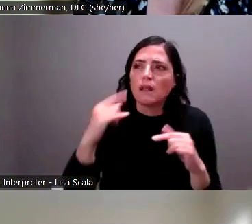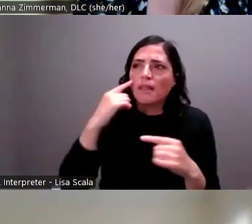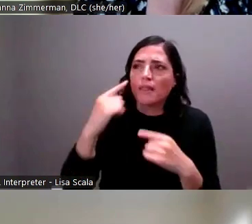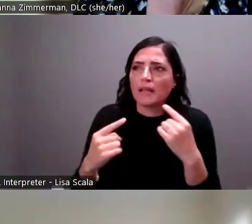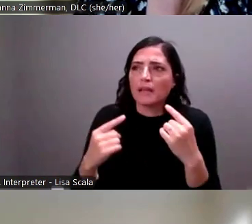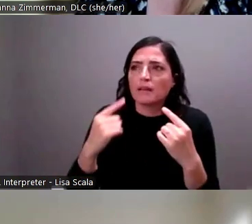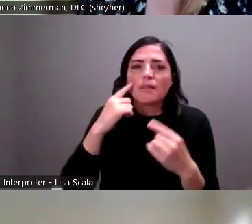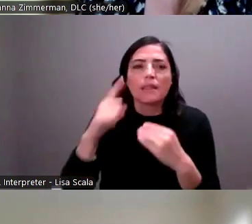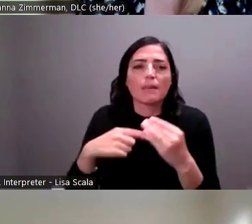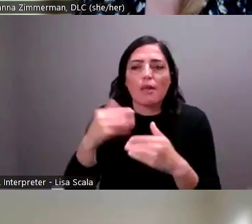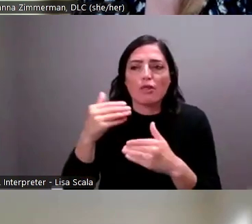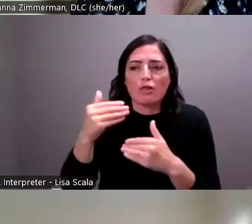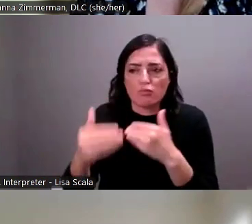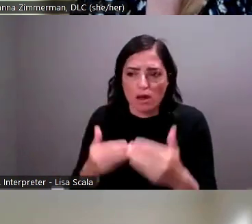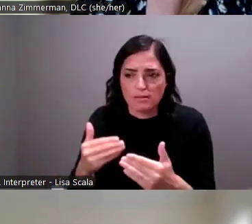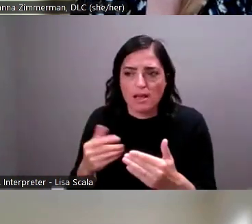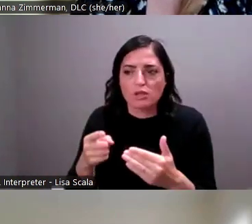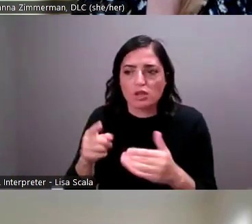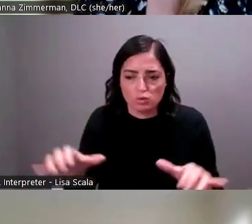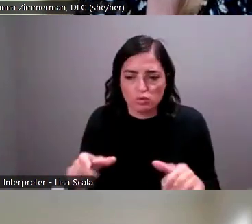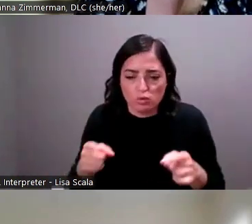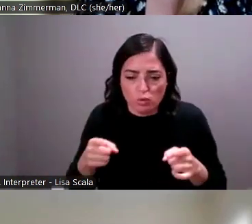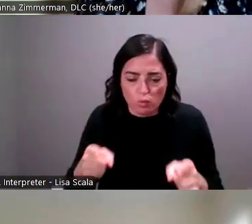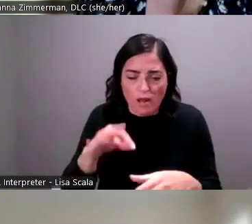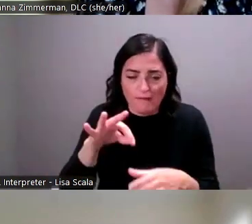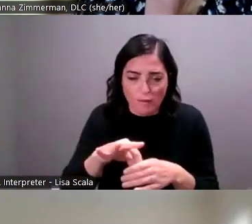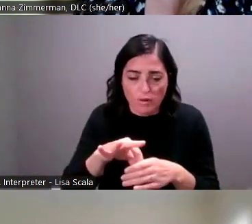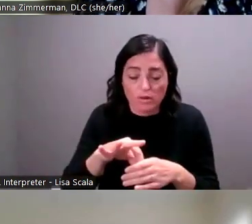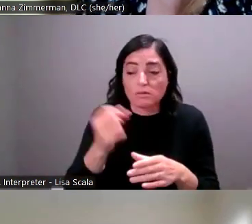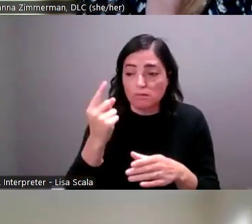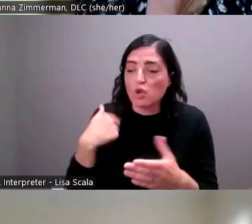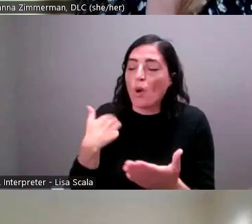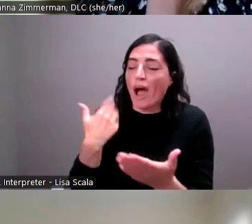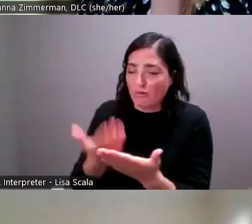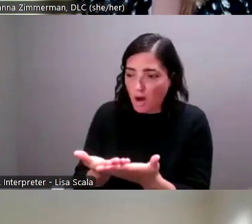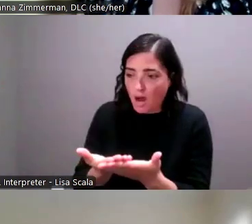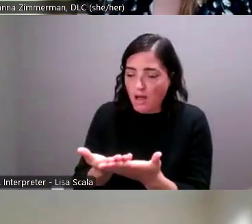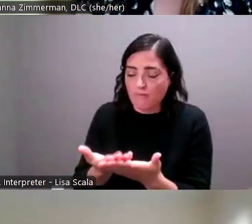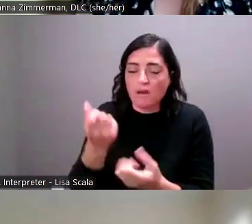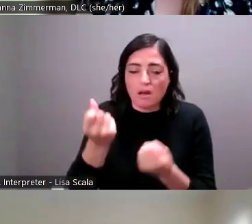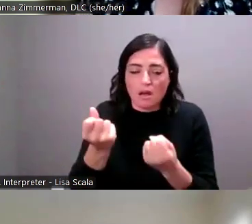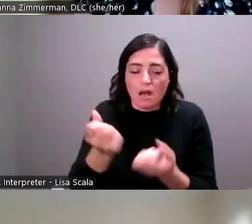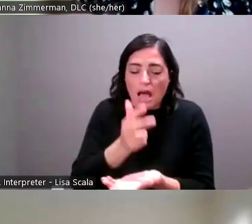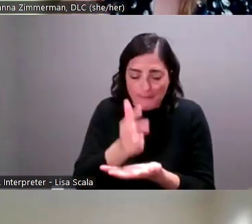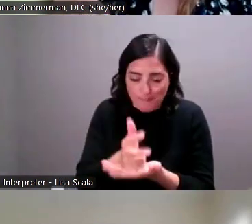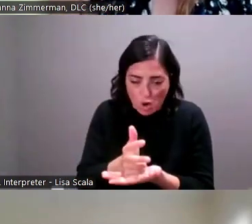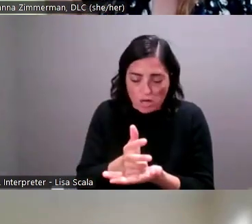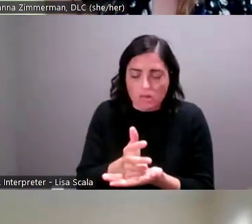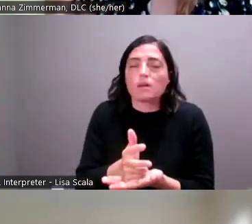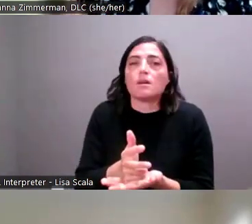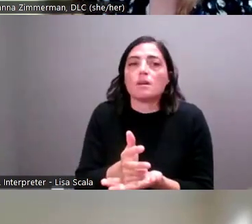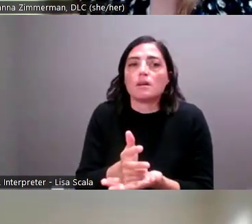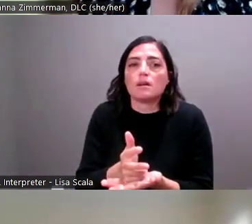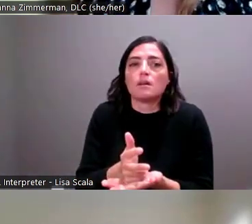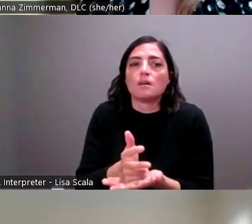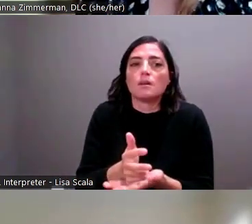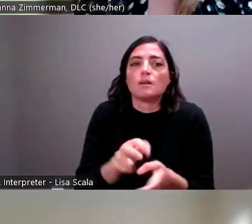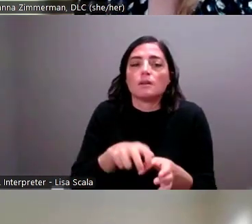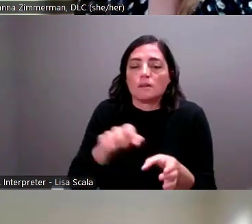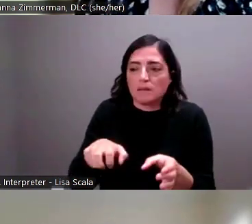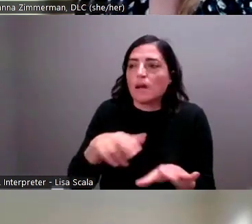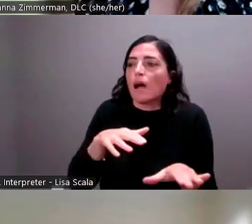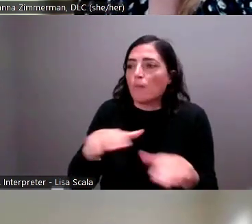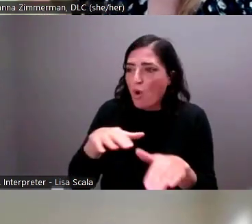you go through when you vote. So you arrive, you park, you are walking